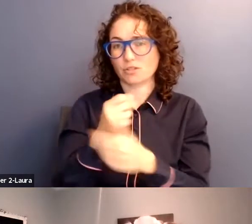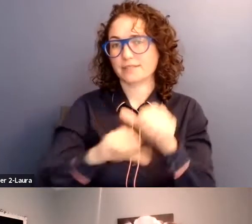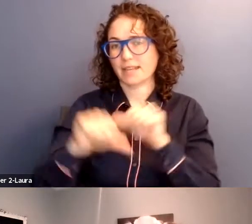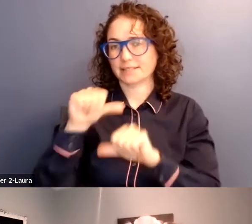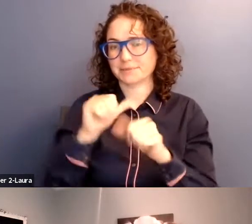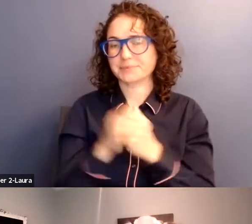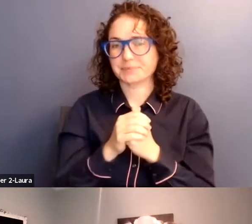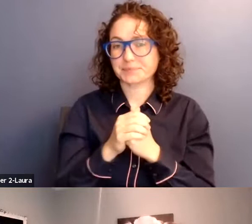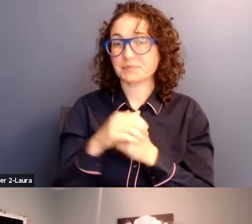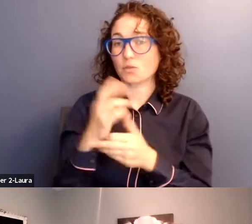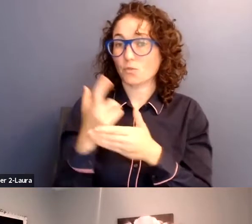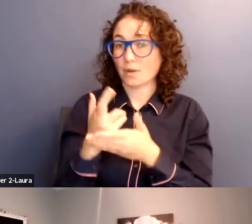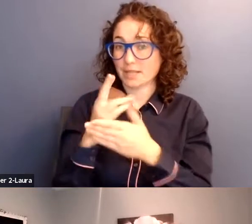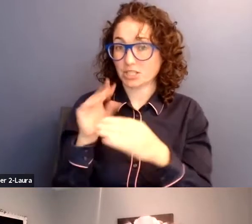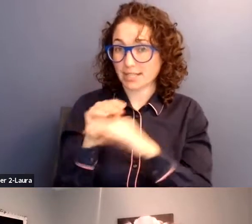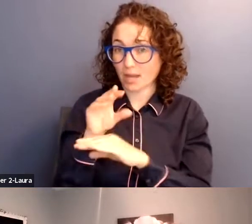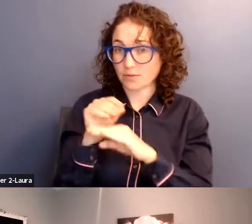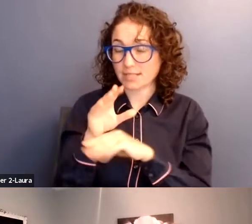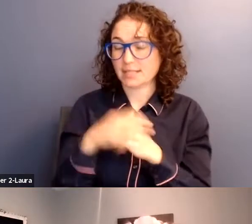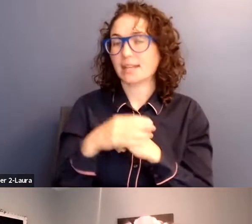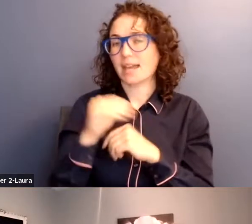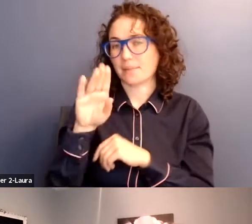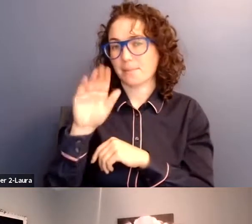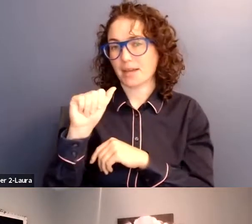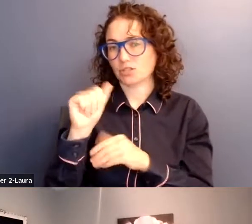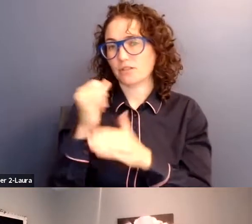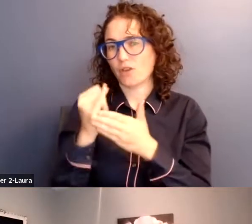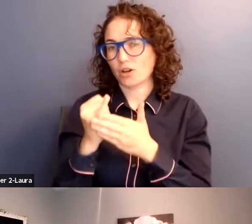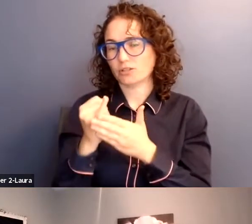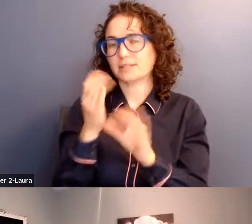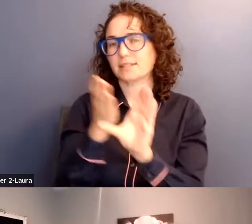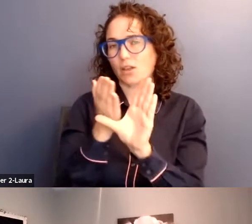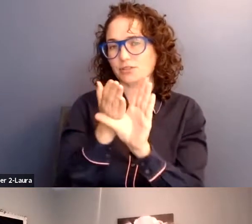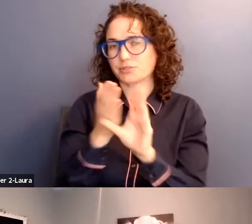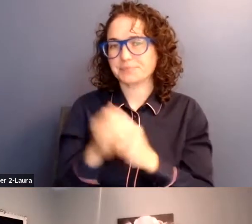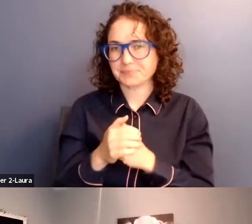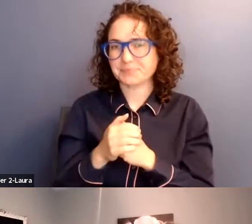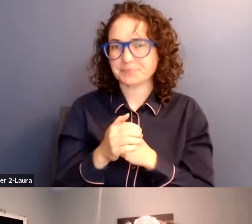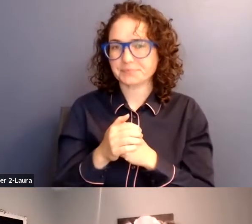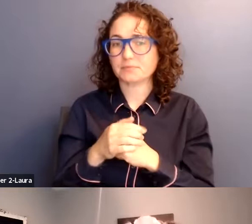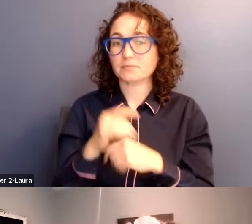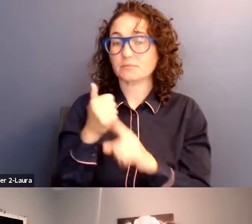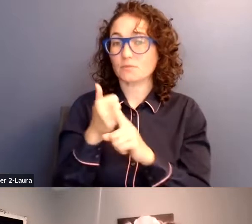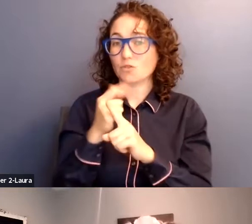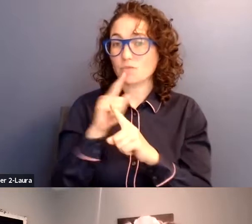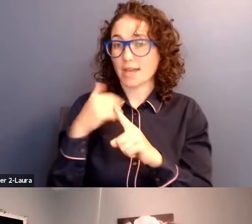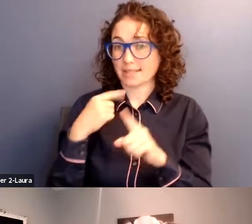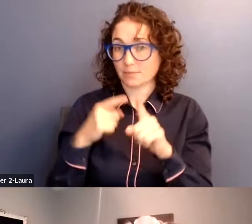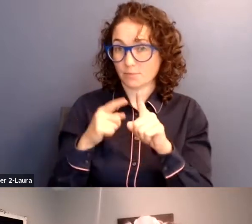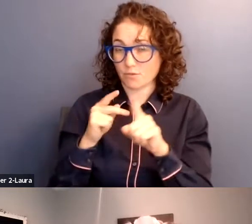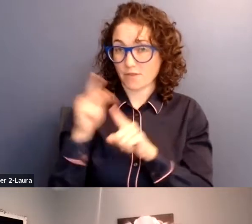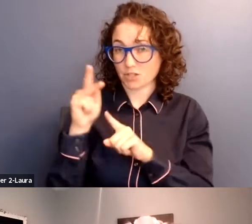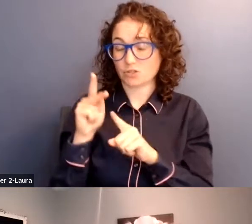degree in Rehabilitation Counseling and a Bachelor of Arts degree in Psychology, and has held professional certification as